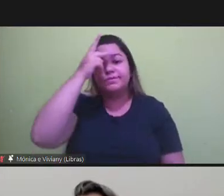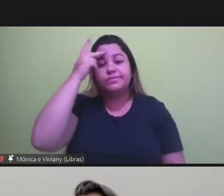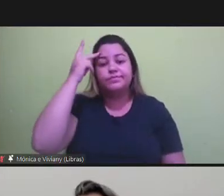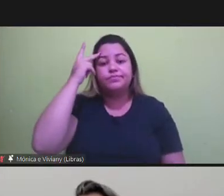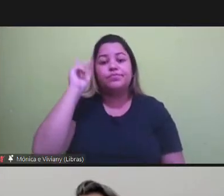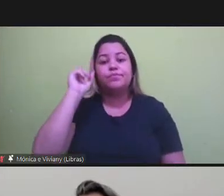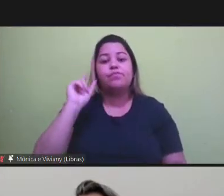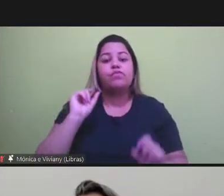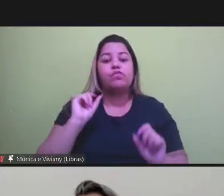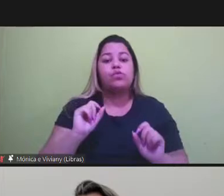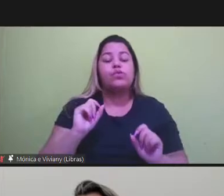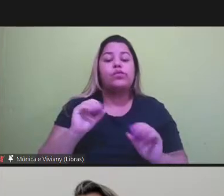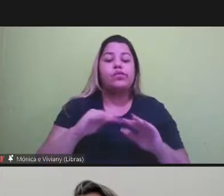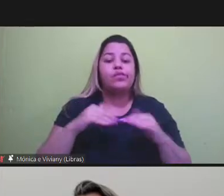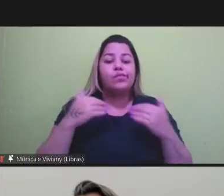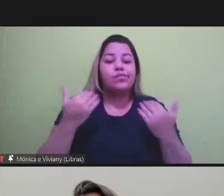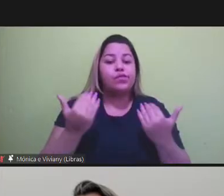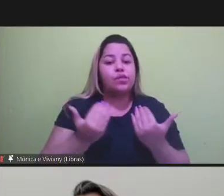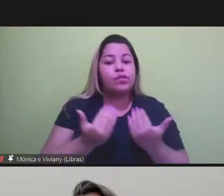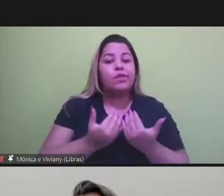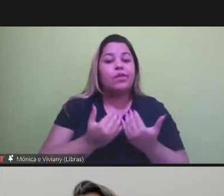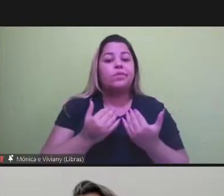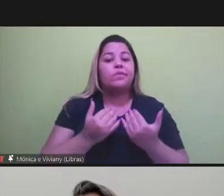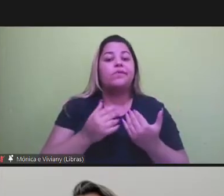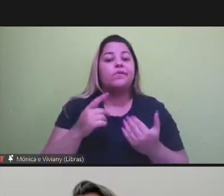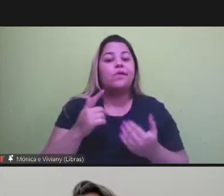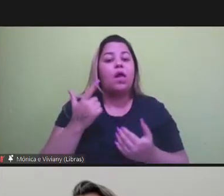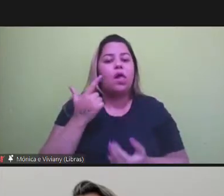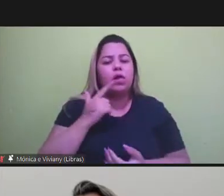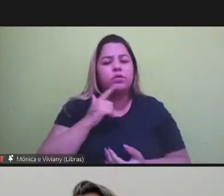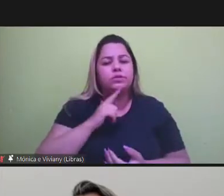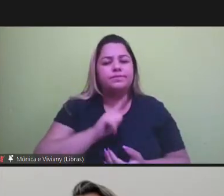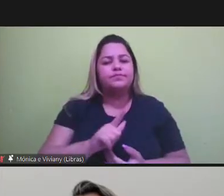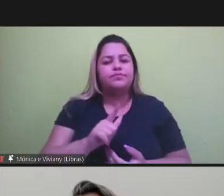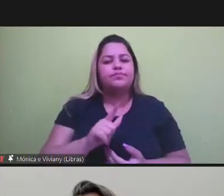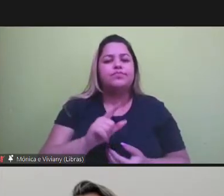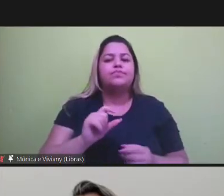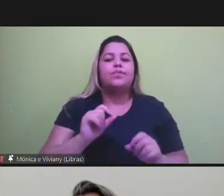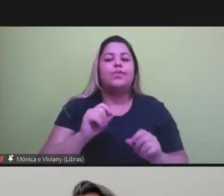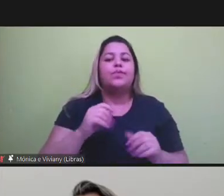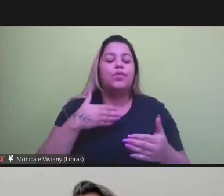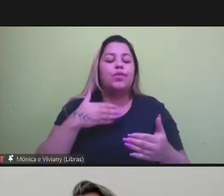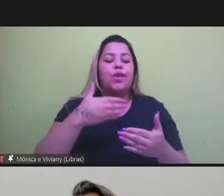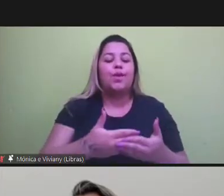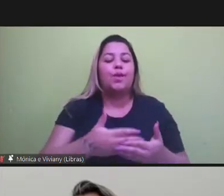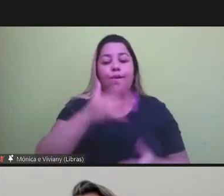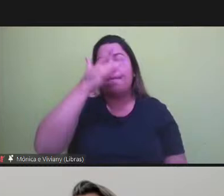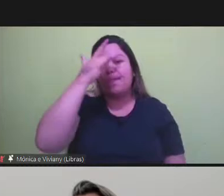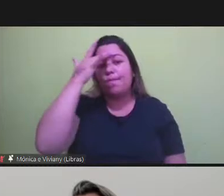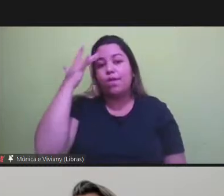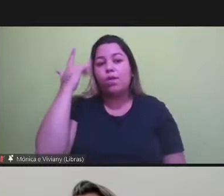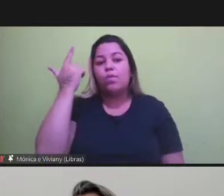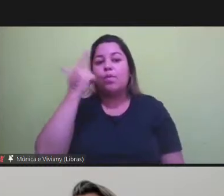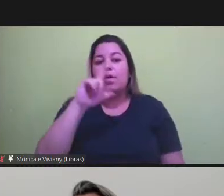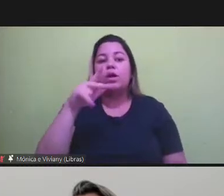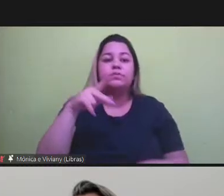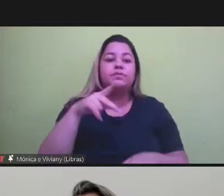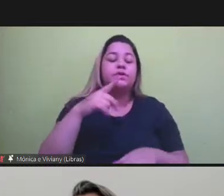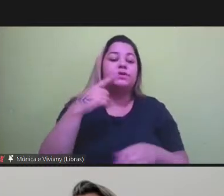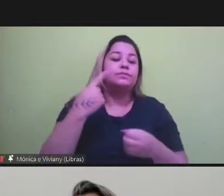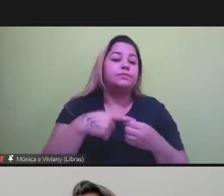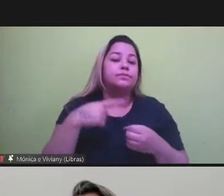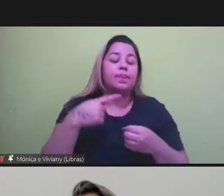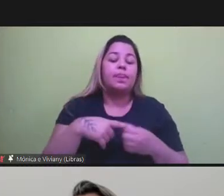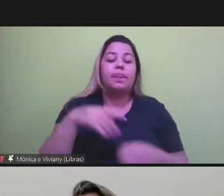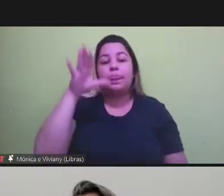get to advance names of persons with NCDs that can learn in the program. So